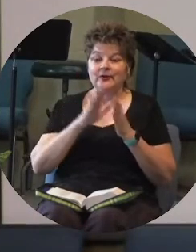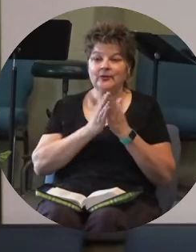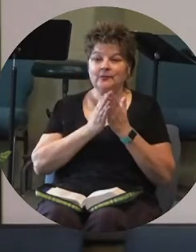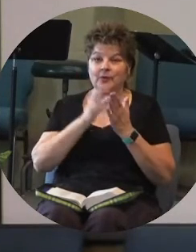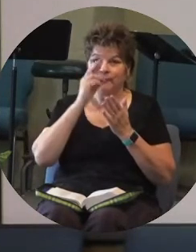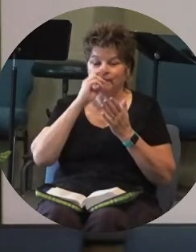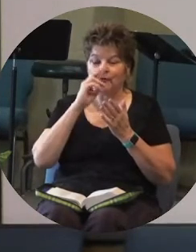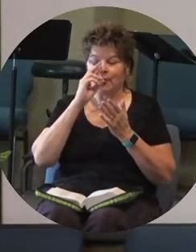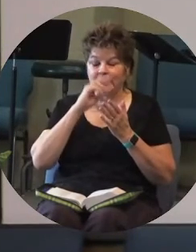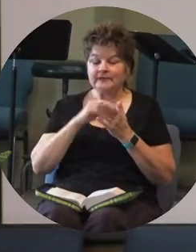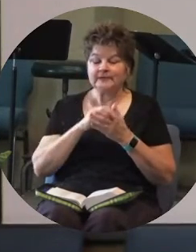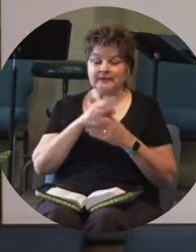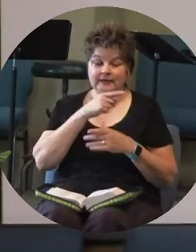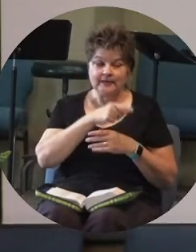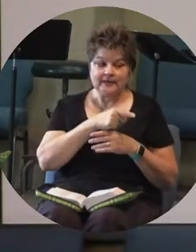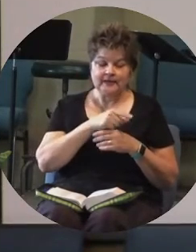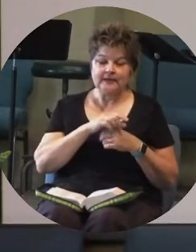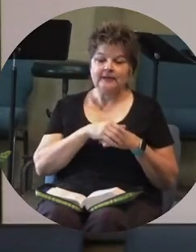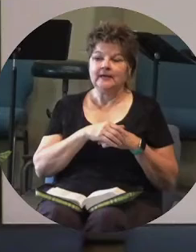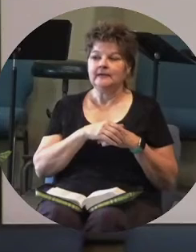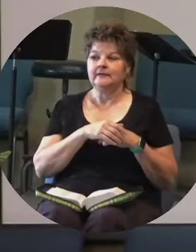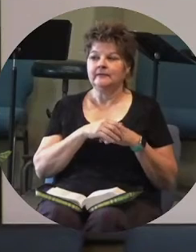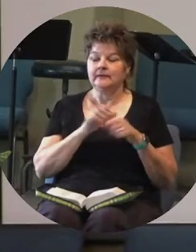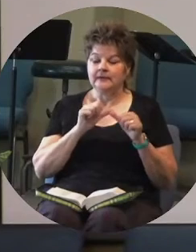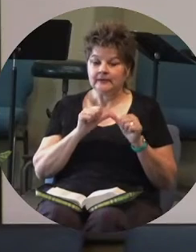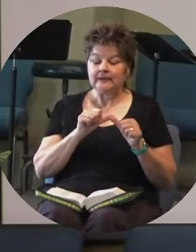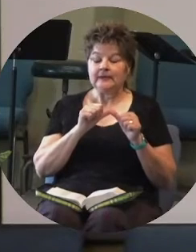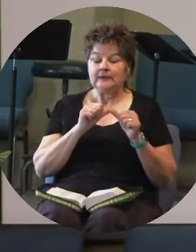would endure what he's going to endure.